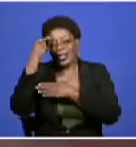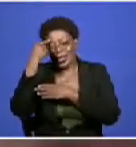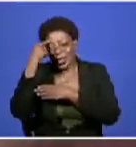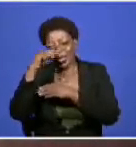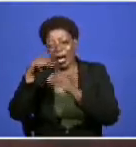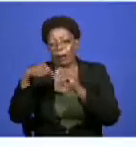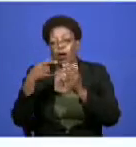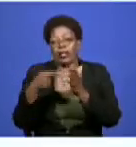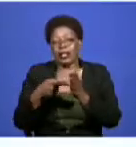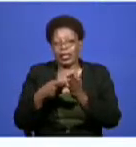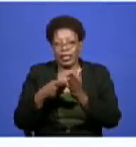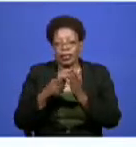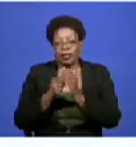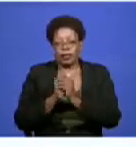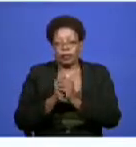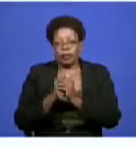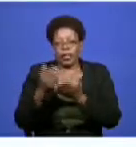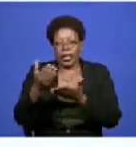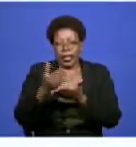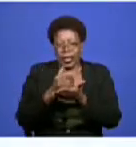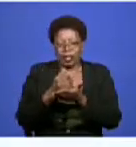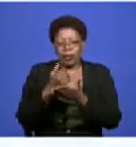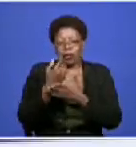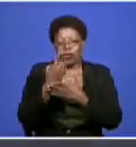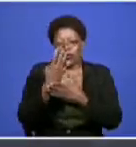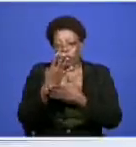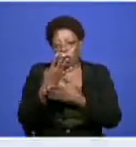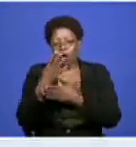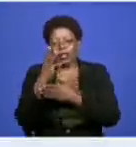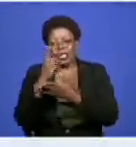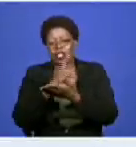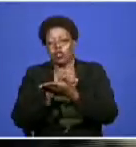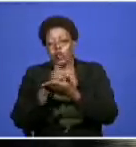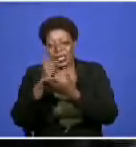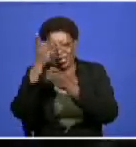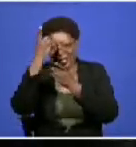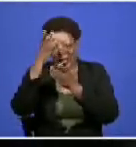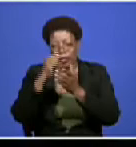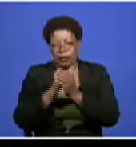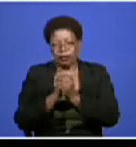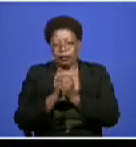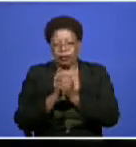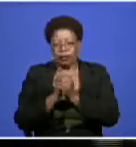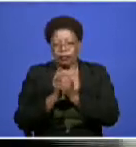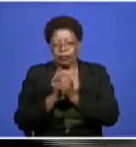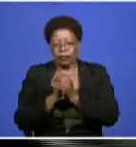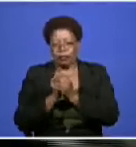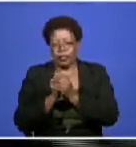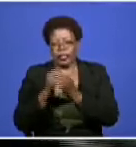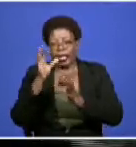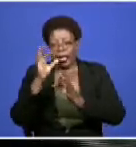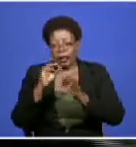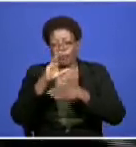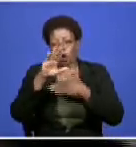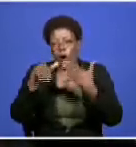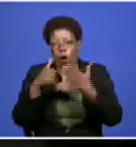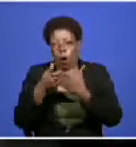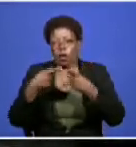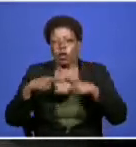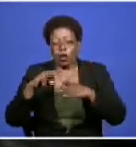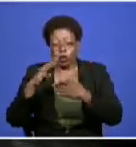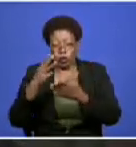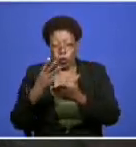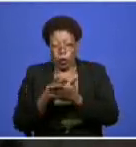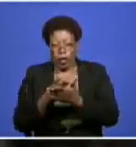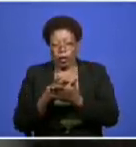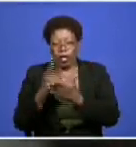data is collected between 4 and 6 weeks. The information compiled will be analyzed, and if all goes as planned, the commission's looking